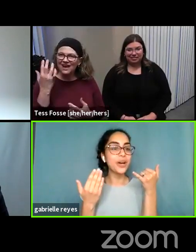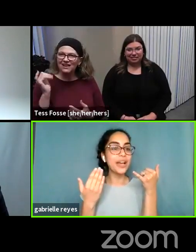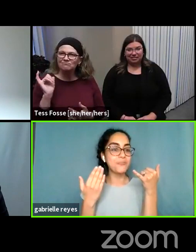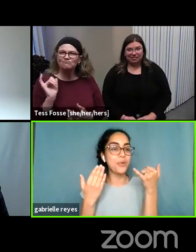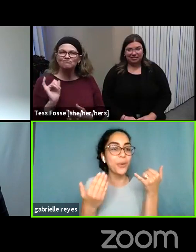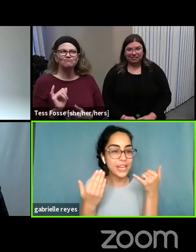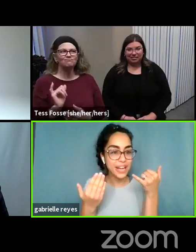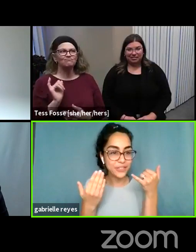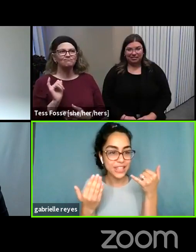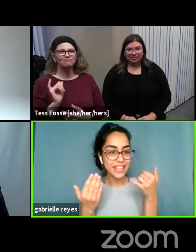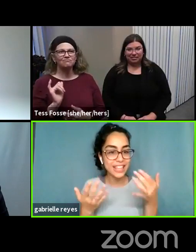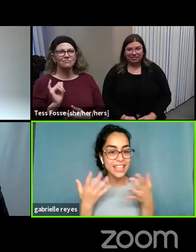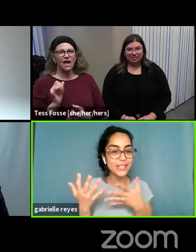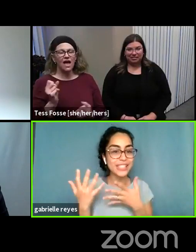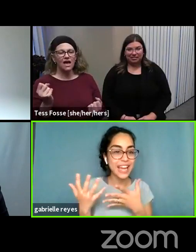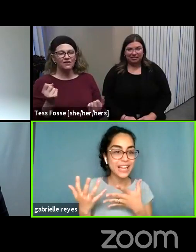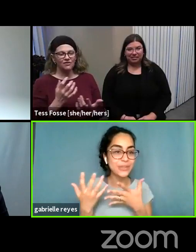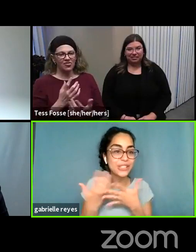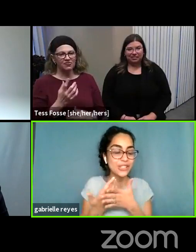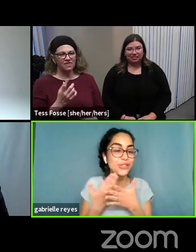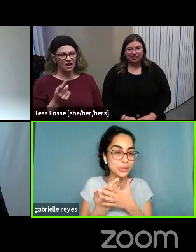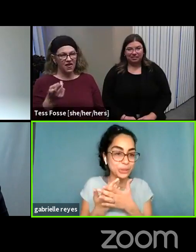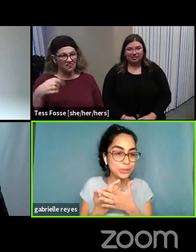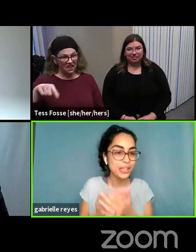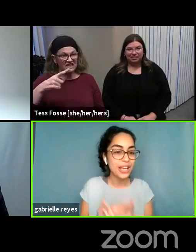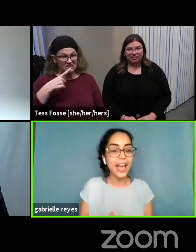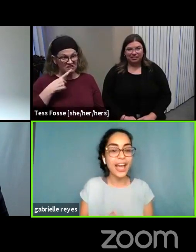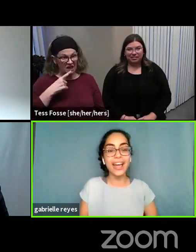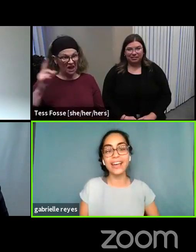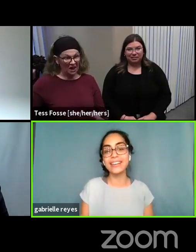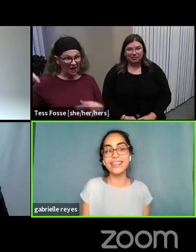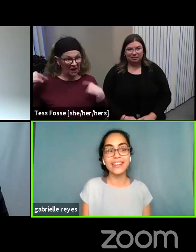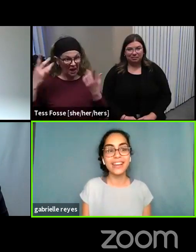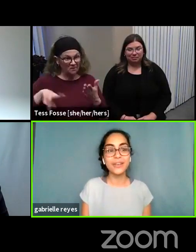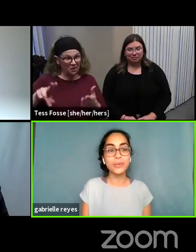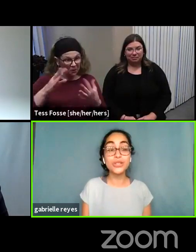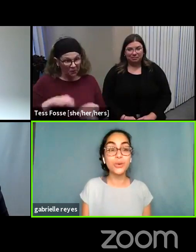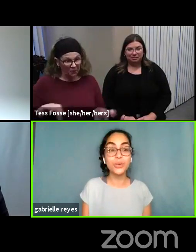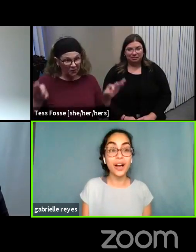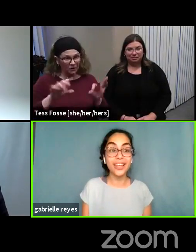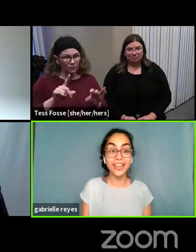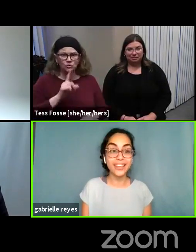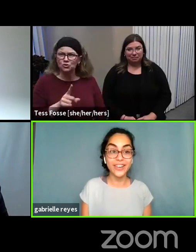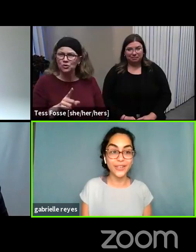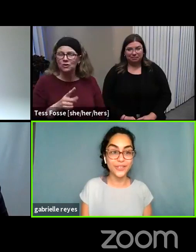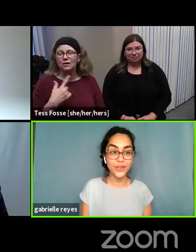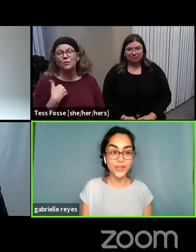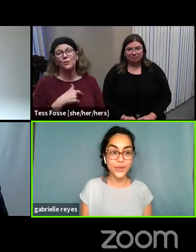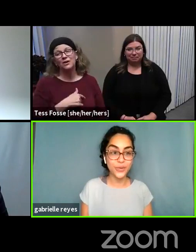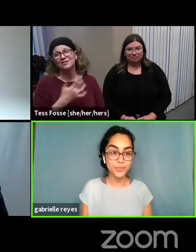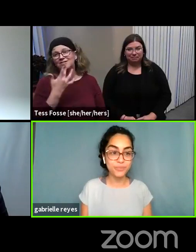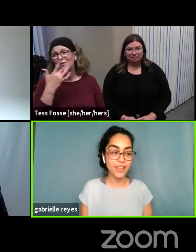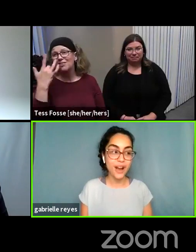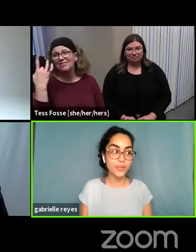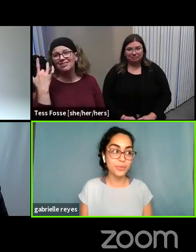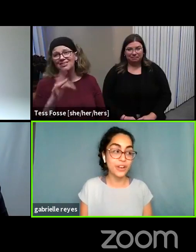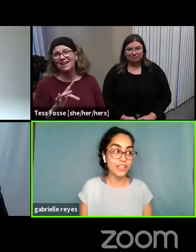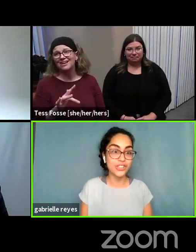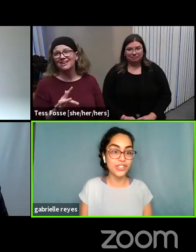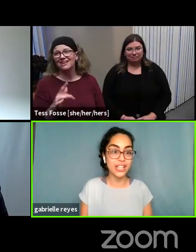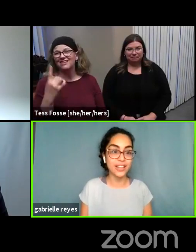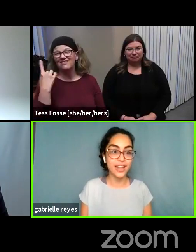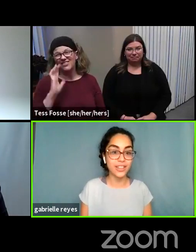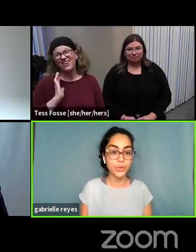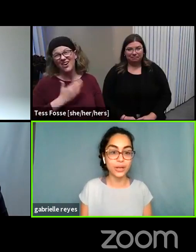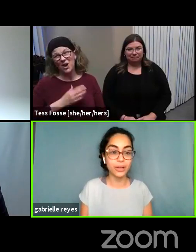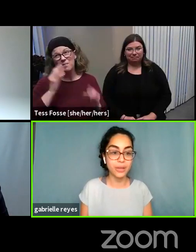how important everything that they were saying was true. And we're so lucky, for our